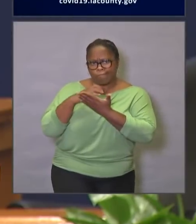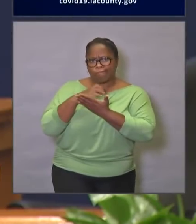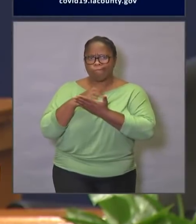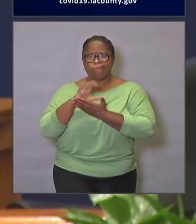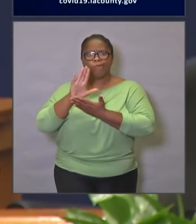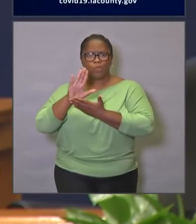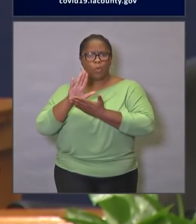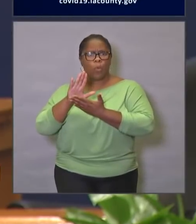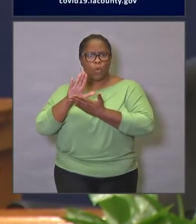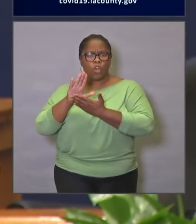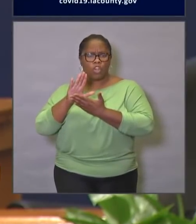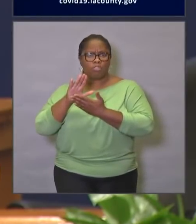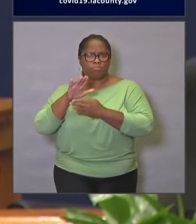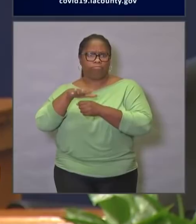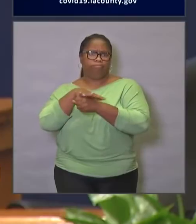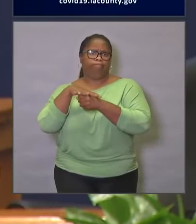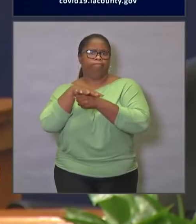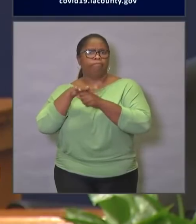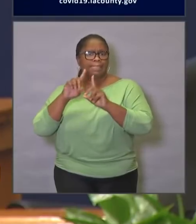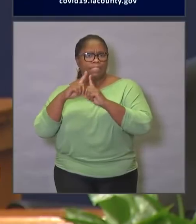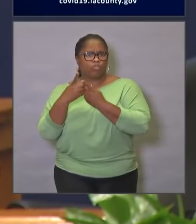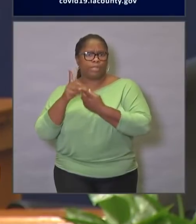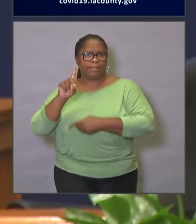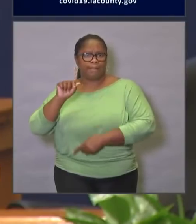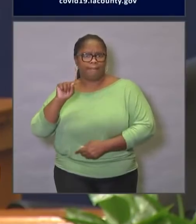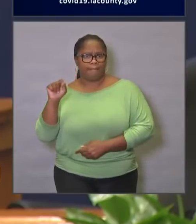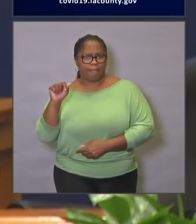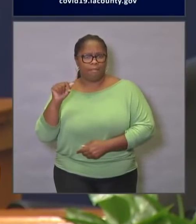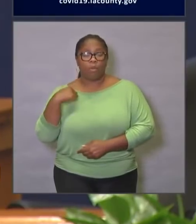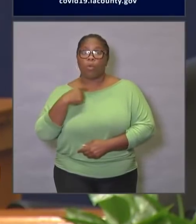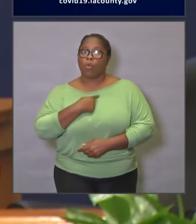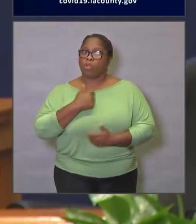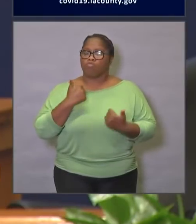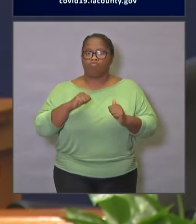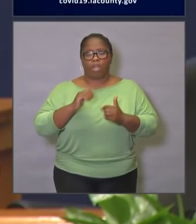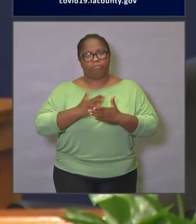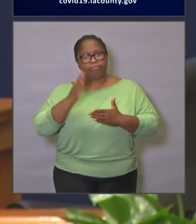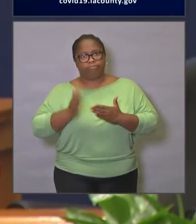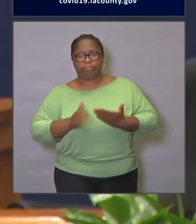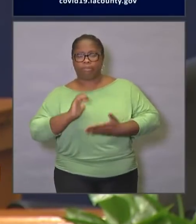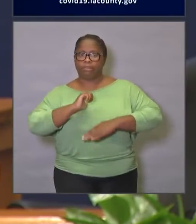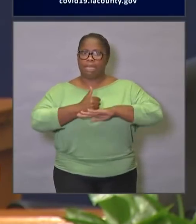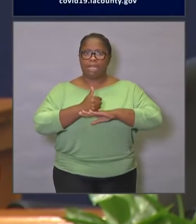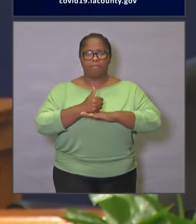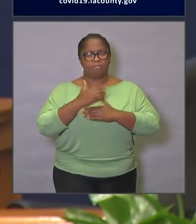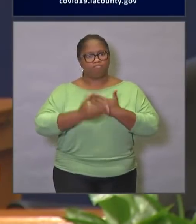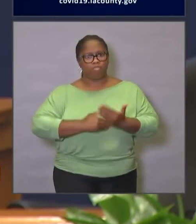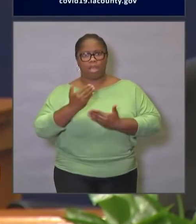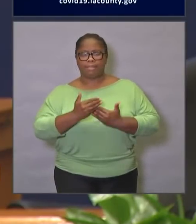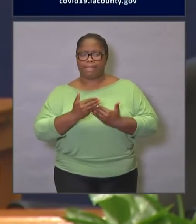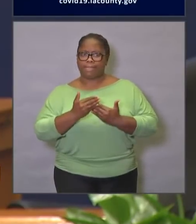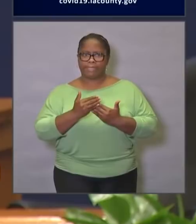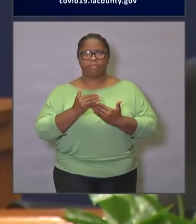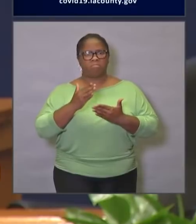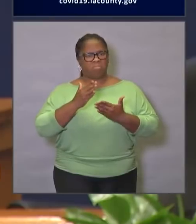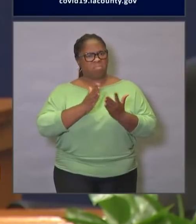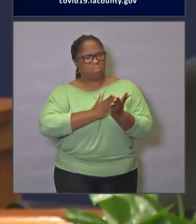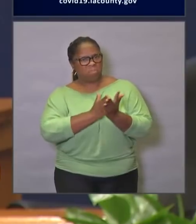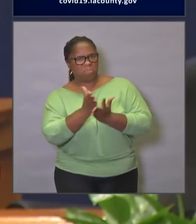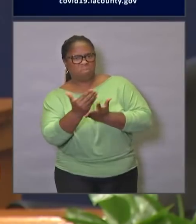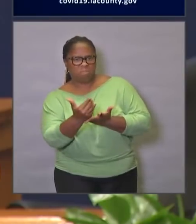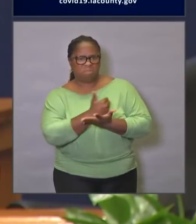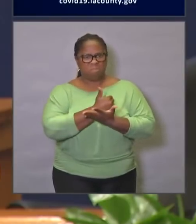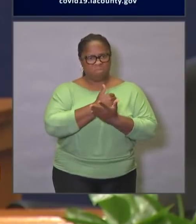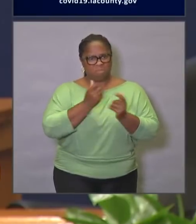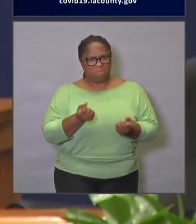in. We're working to finalize a process that's well-defined and transparent and includes us working closely with